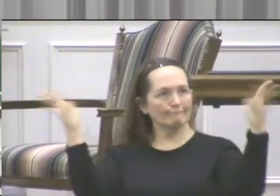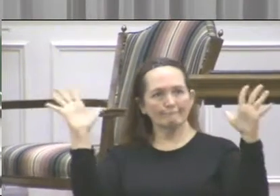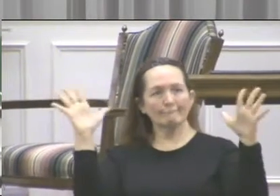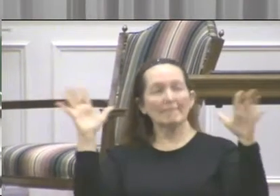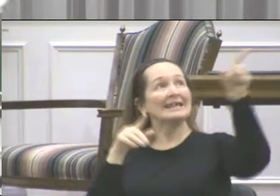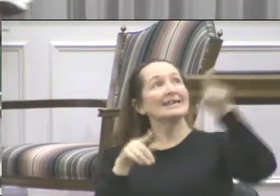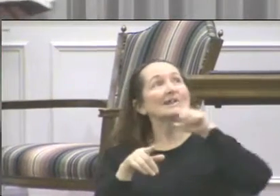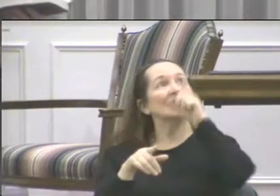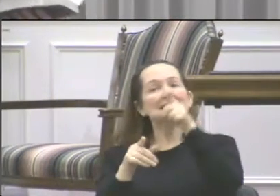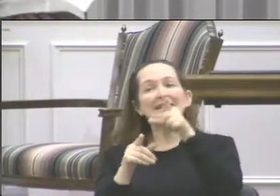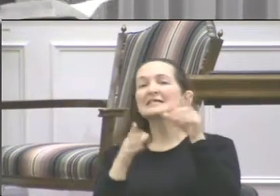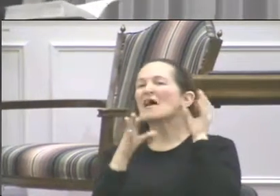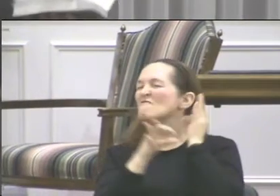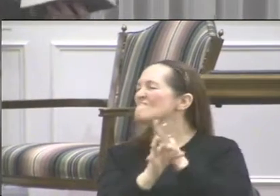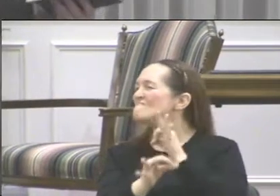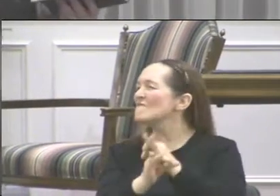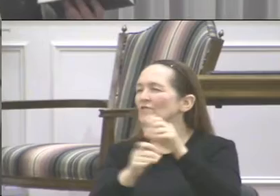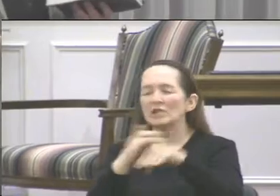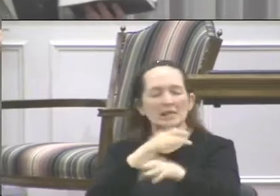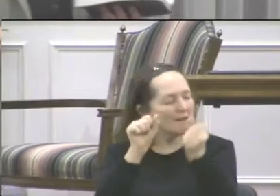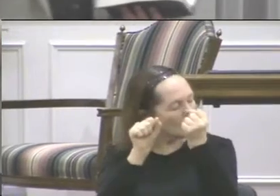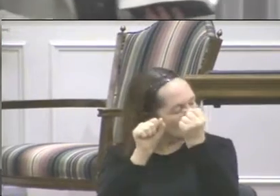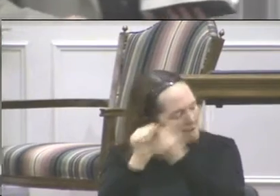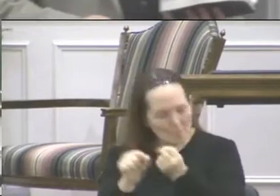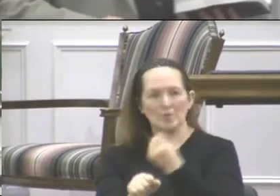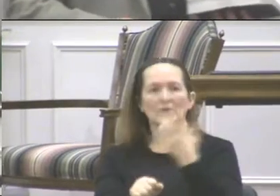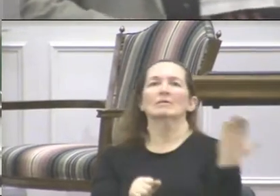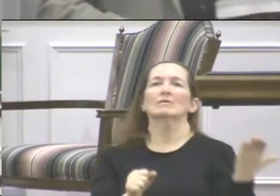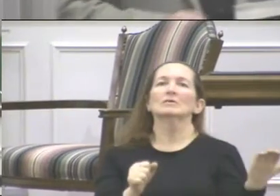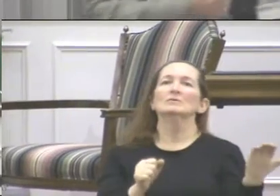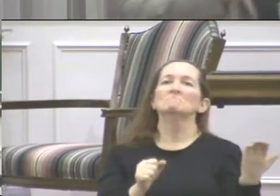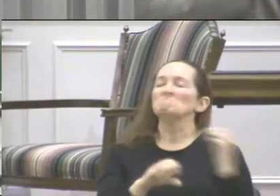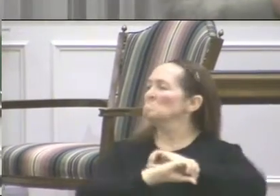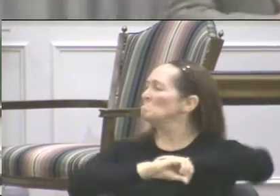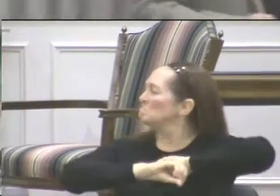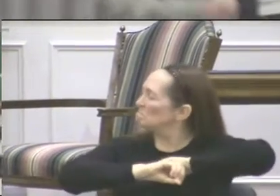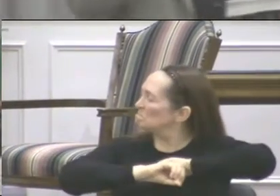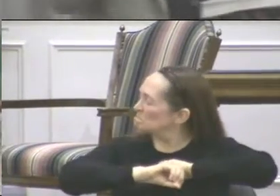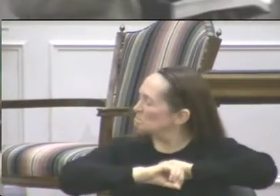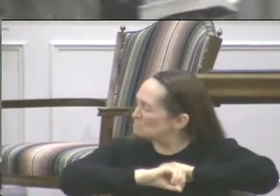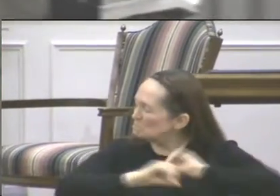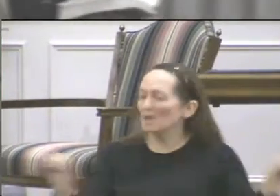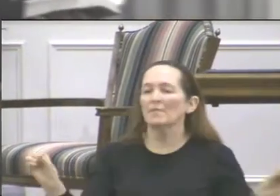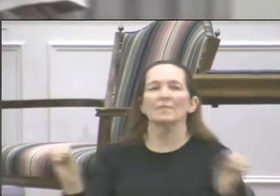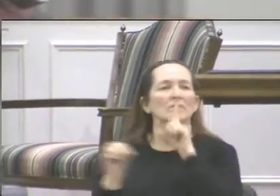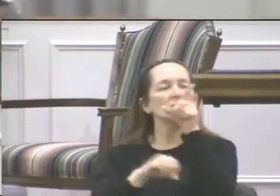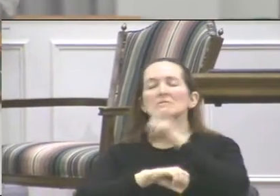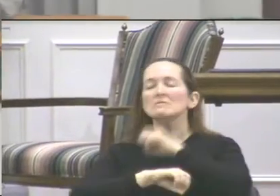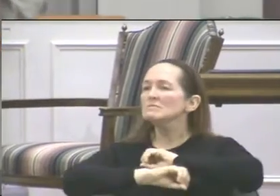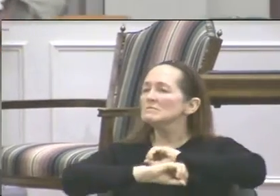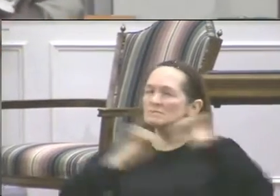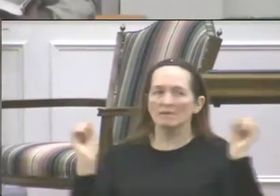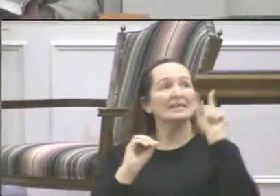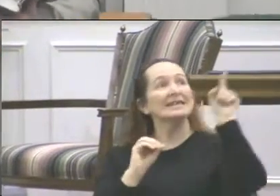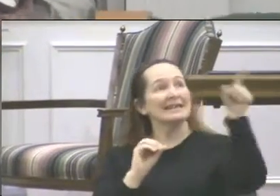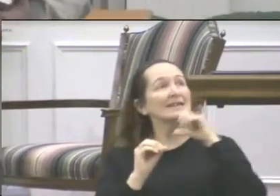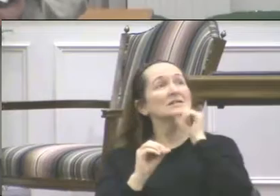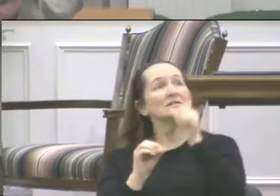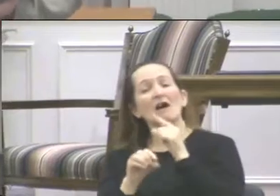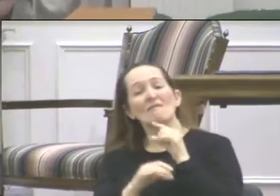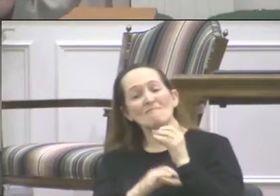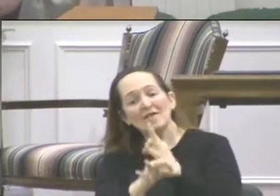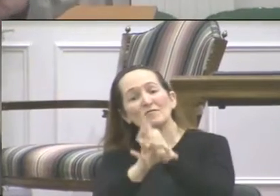He is faithful in everything. There is nothing, absolutely nothing that he is